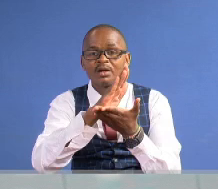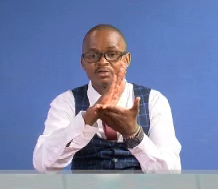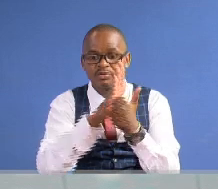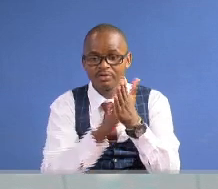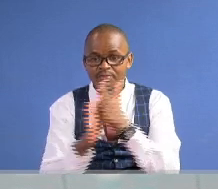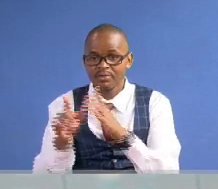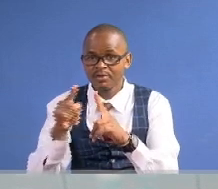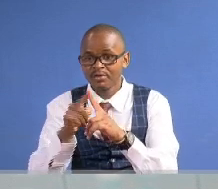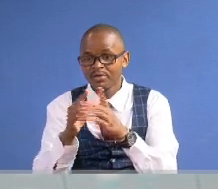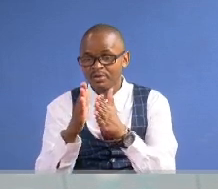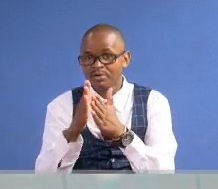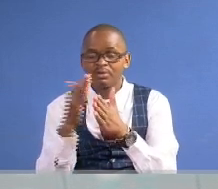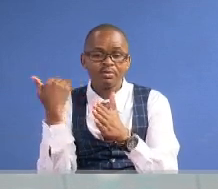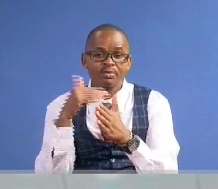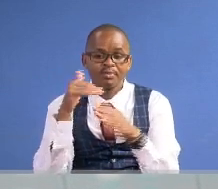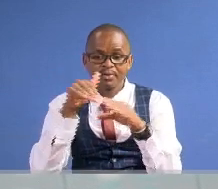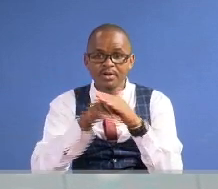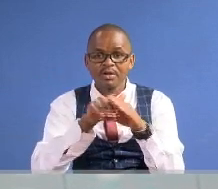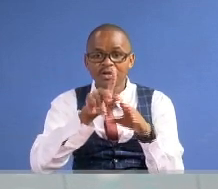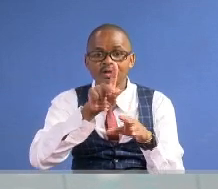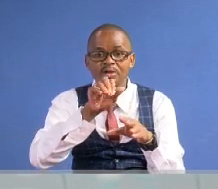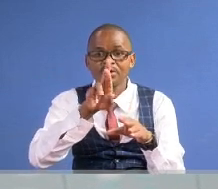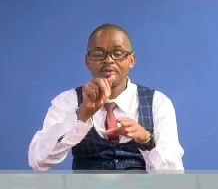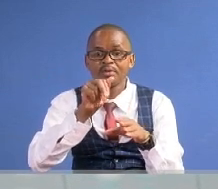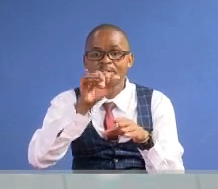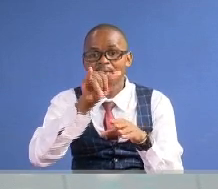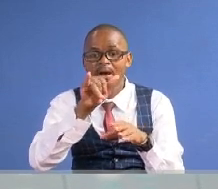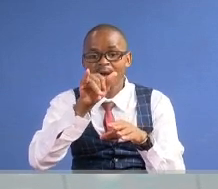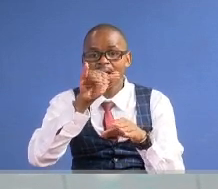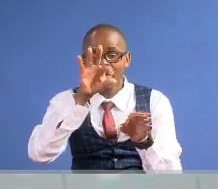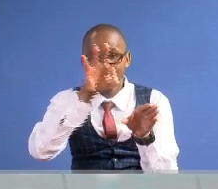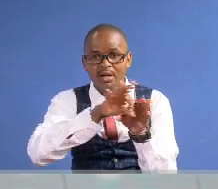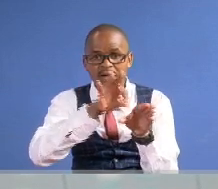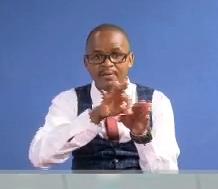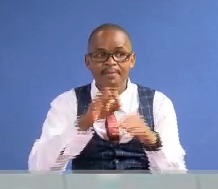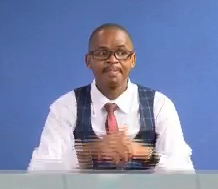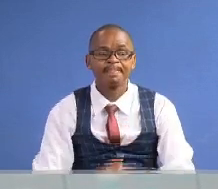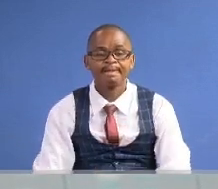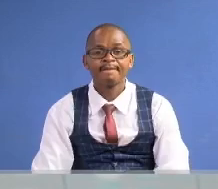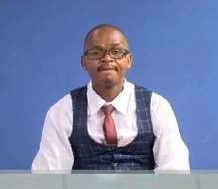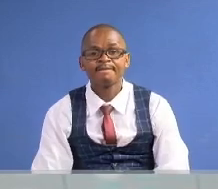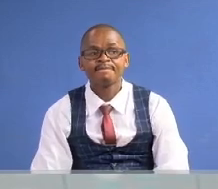plot to plant goons in Kibra during the by-elections.